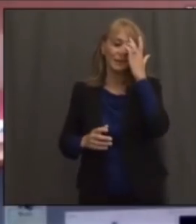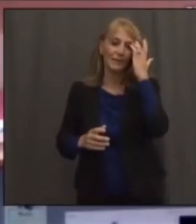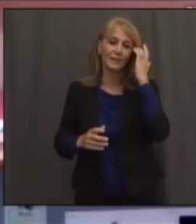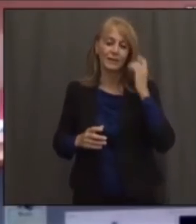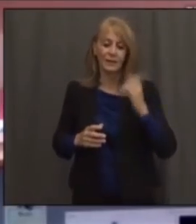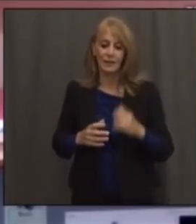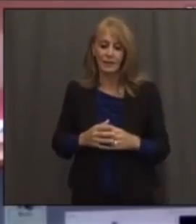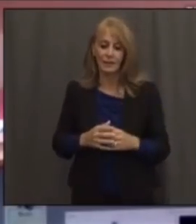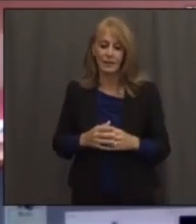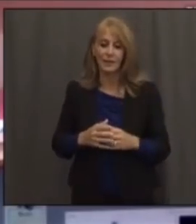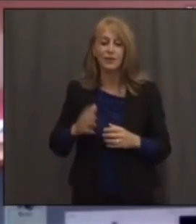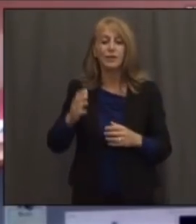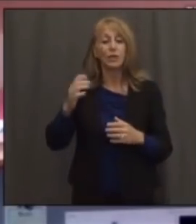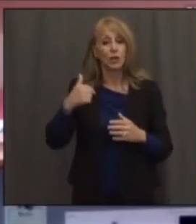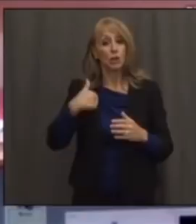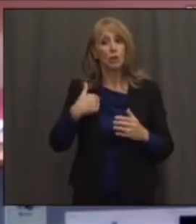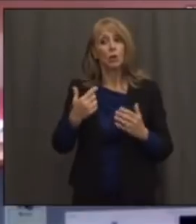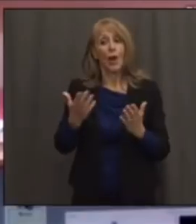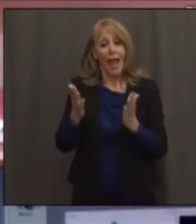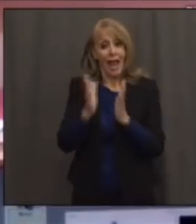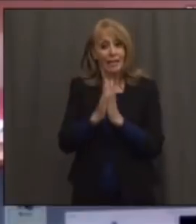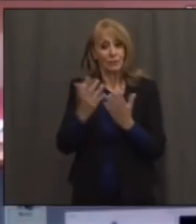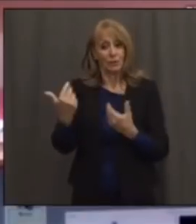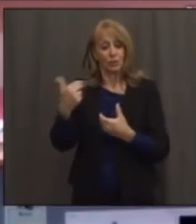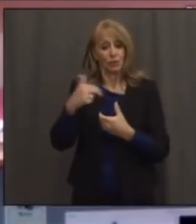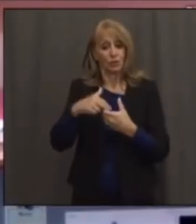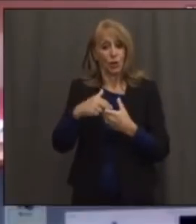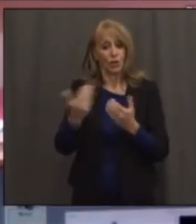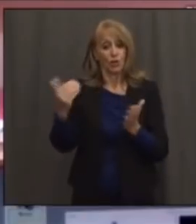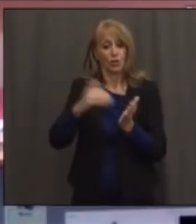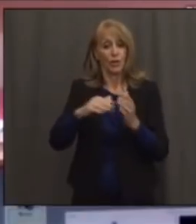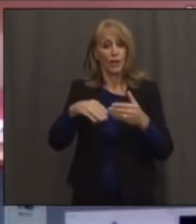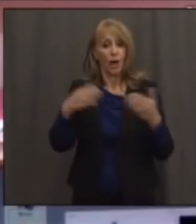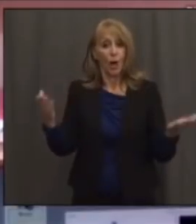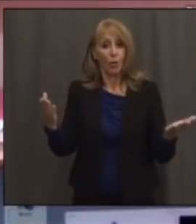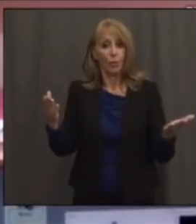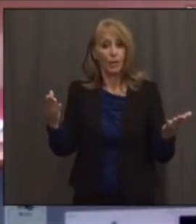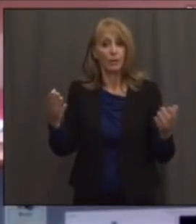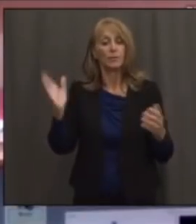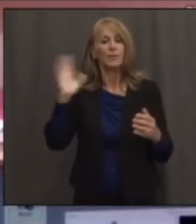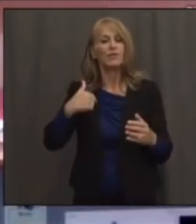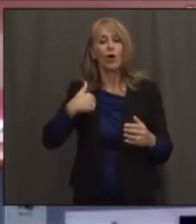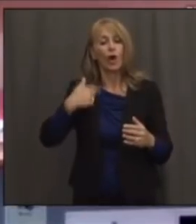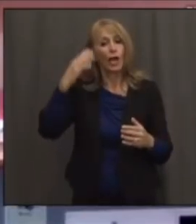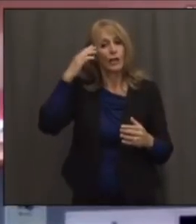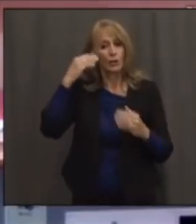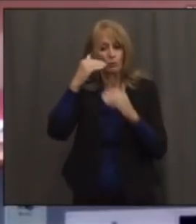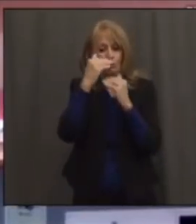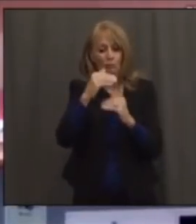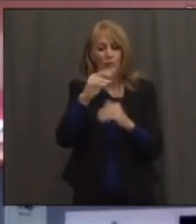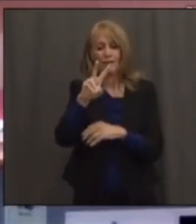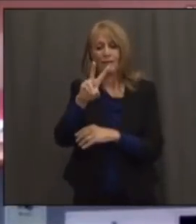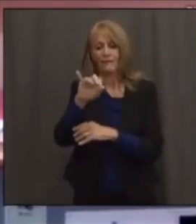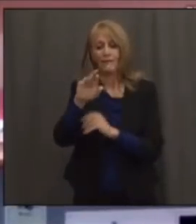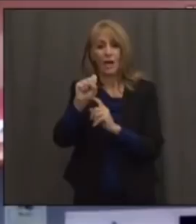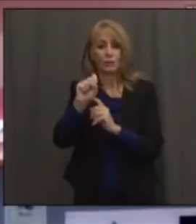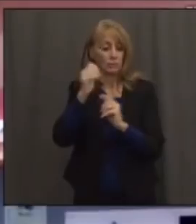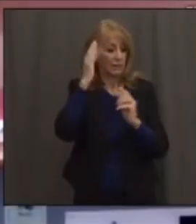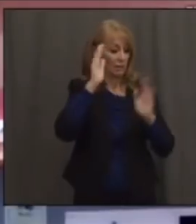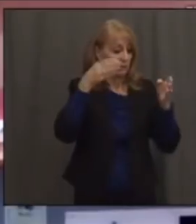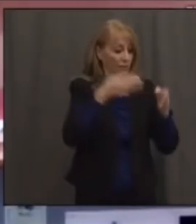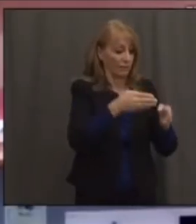be part of this Reopen Connecticut Advisory Committee, I didn't know much about viruses. All that I knew was related to business and